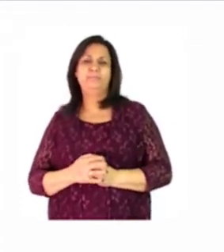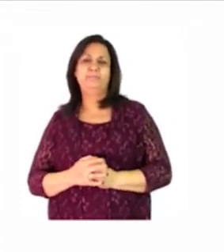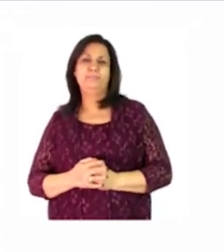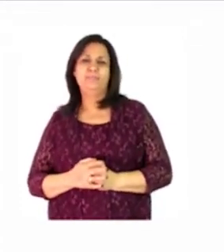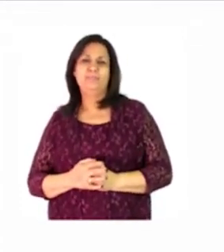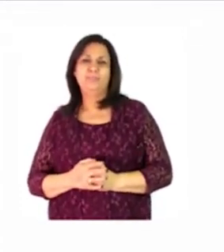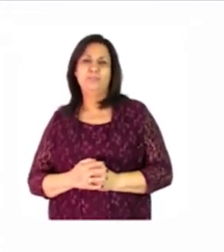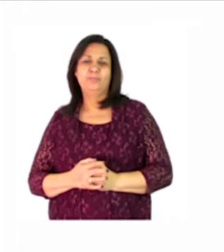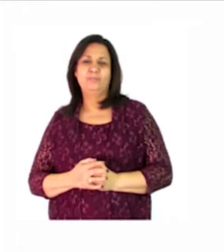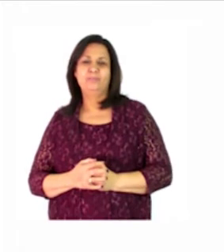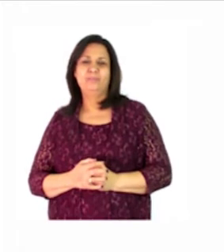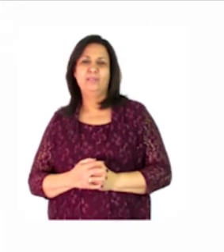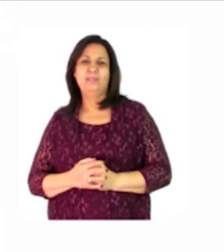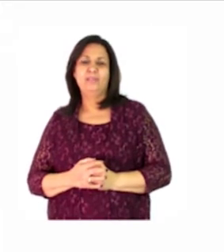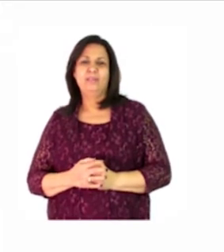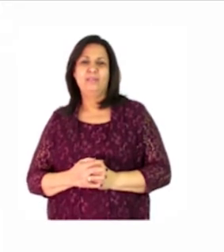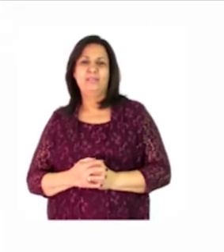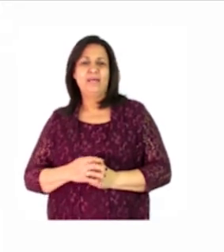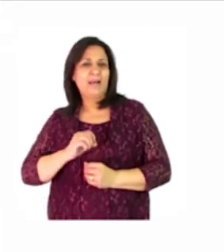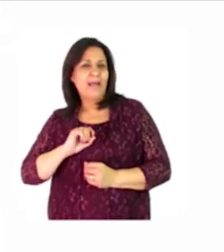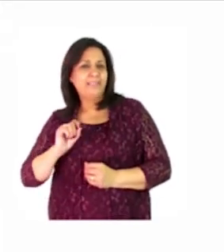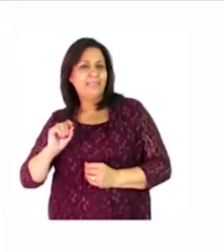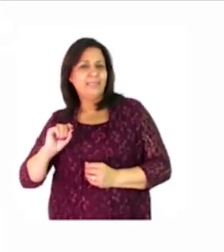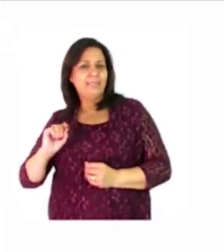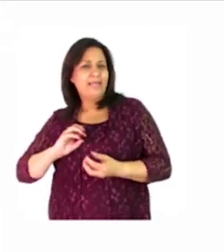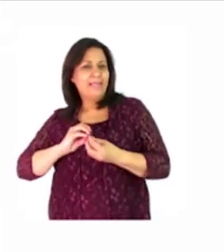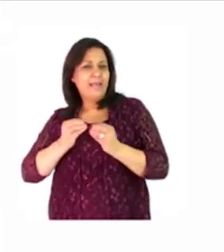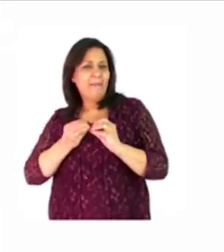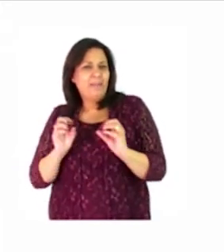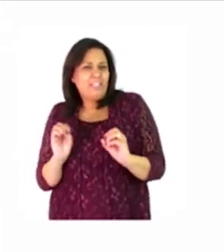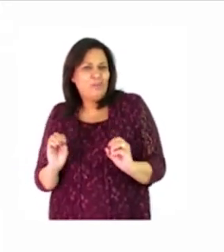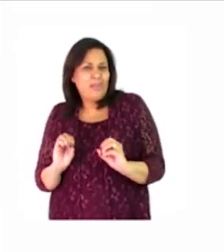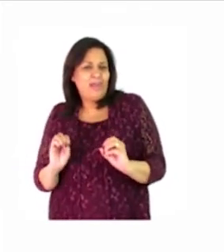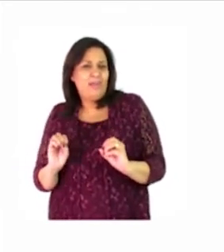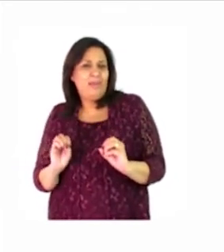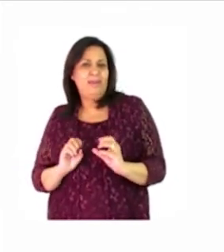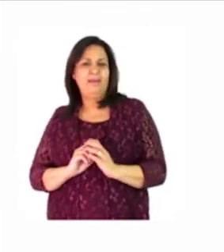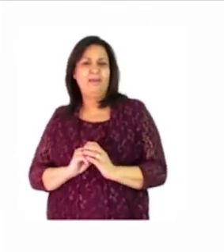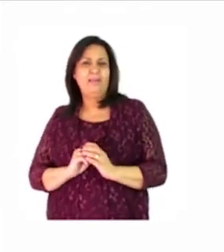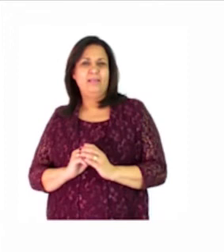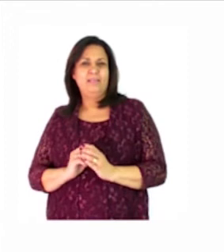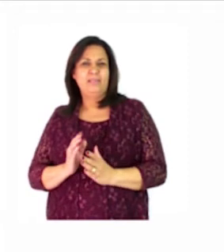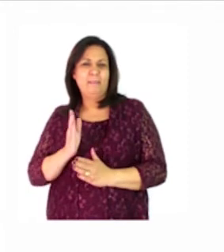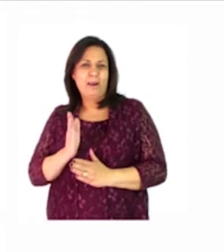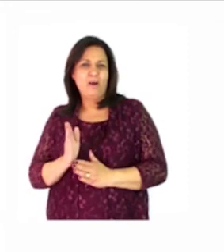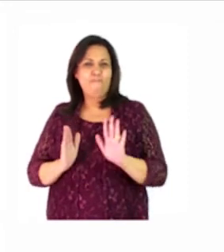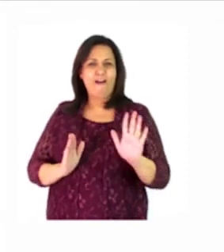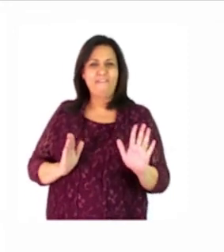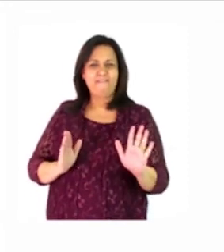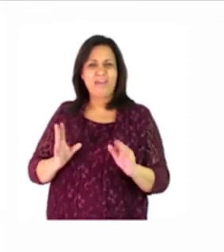now we need to fill in the missing number between 5 and